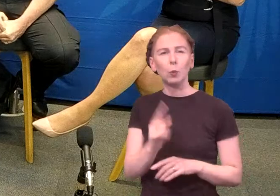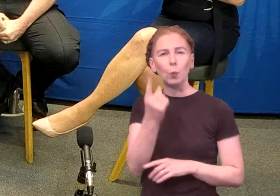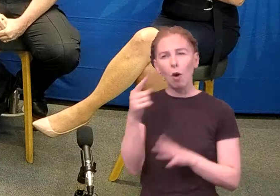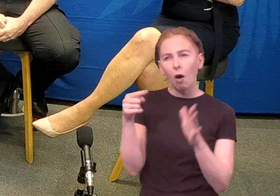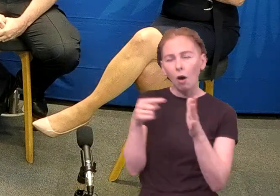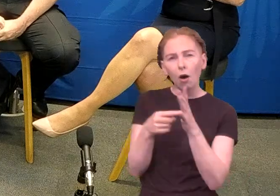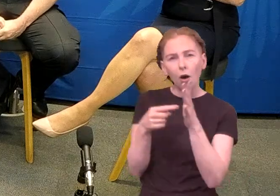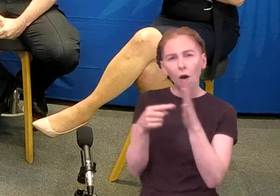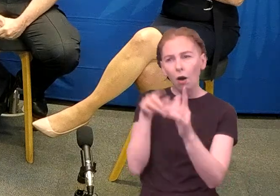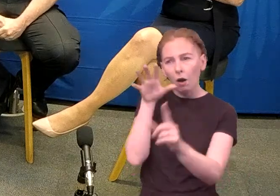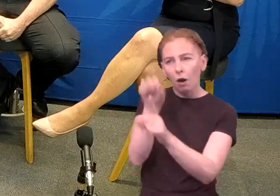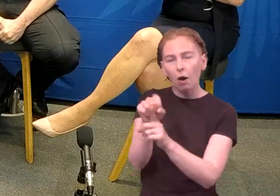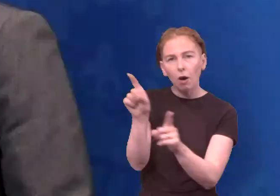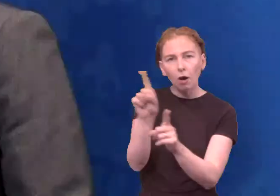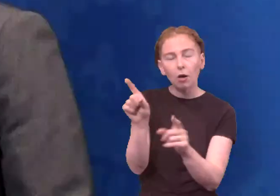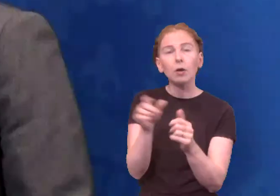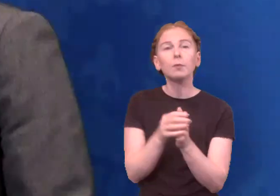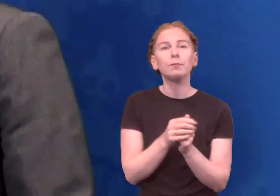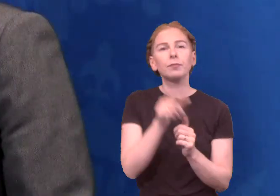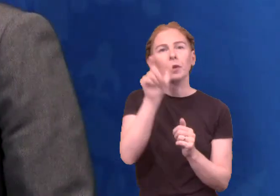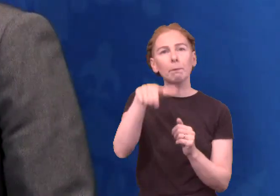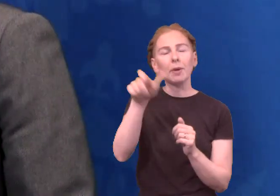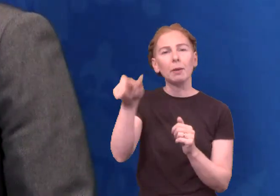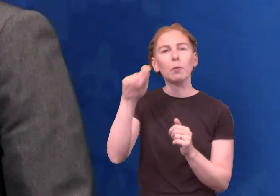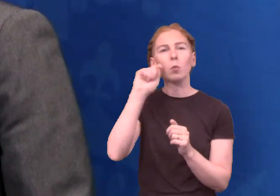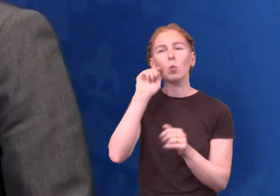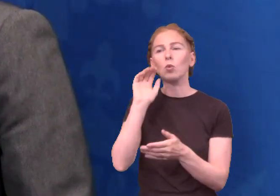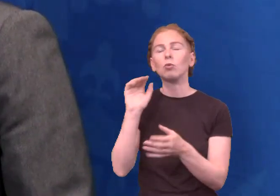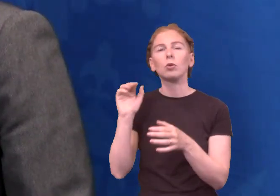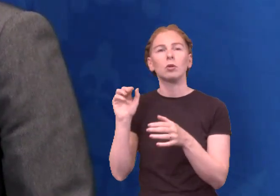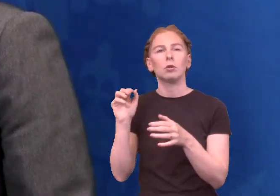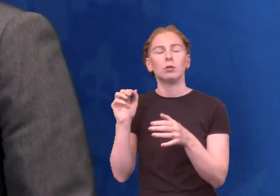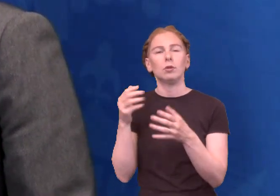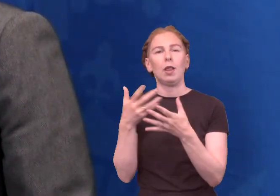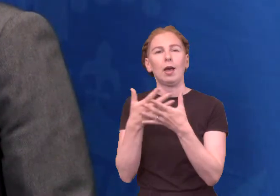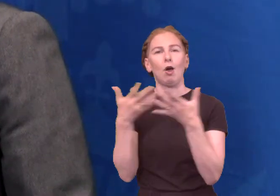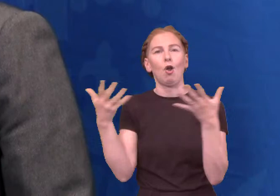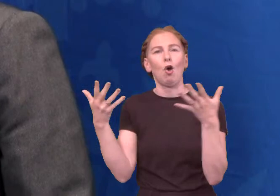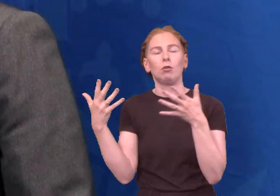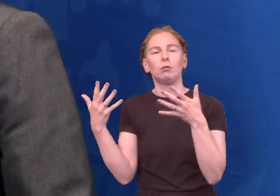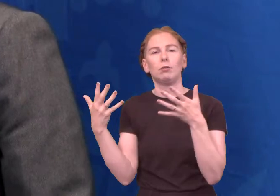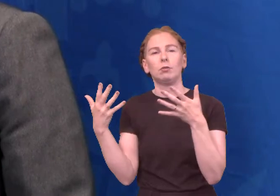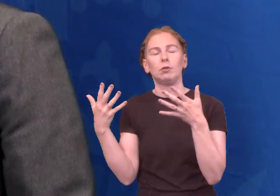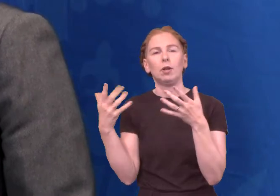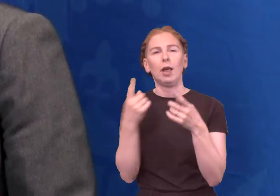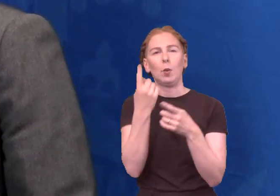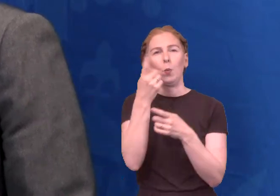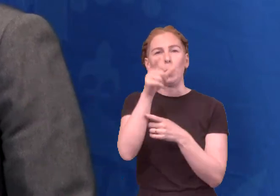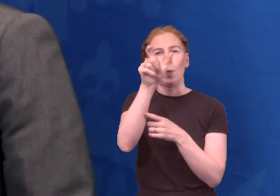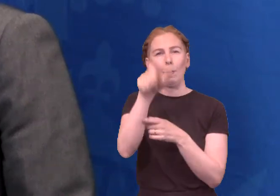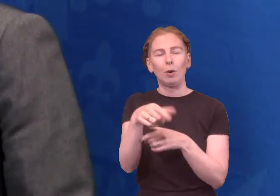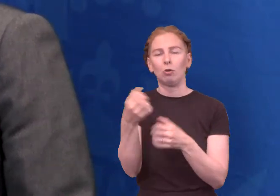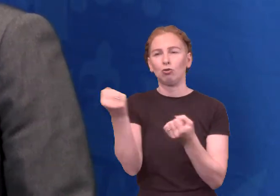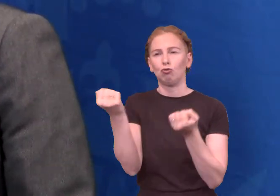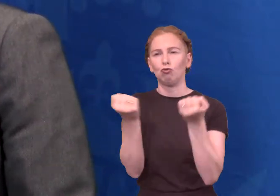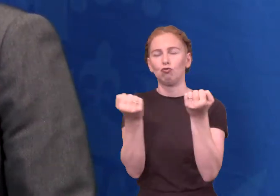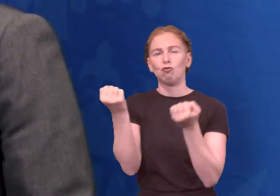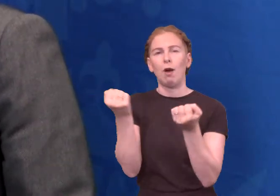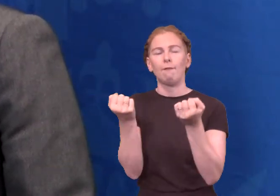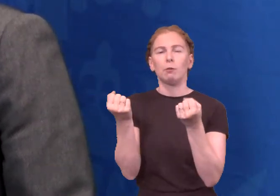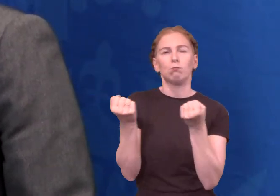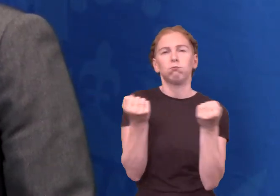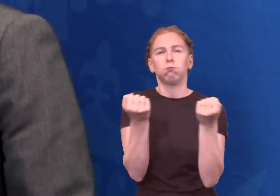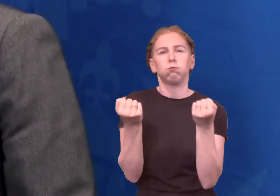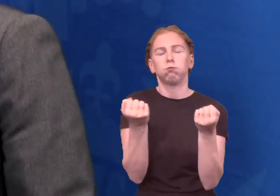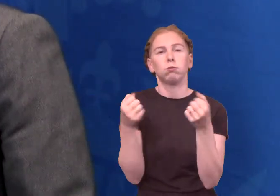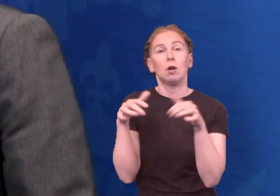much, as you mentioned, people turning up en masse, but critically being driven by somebody who doesn't know any of their names and actually